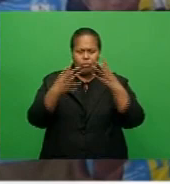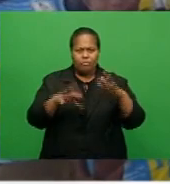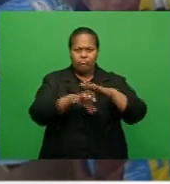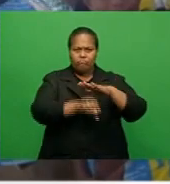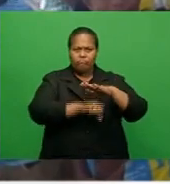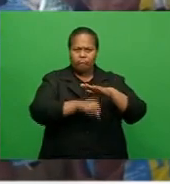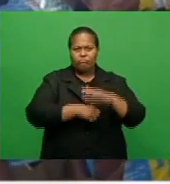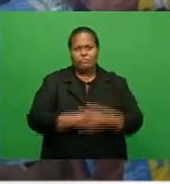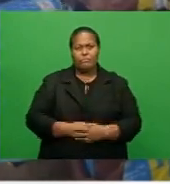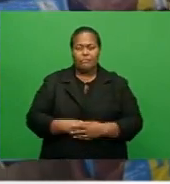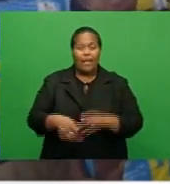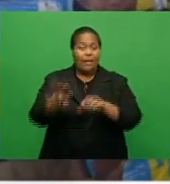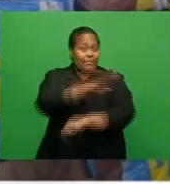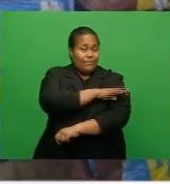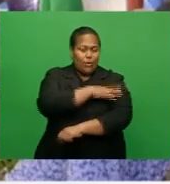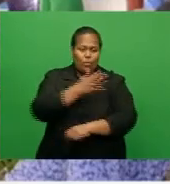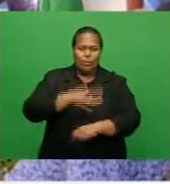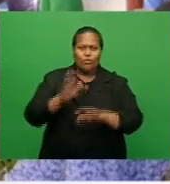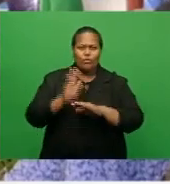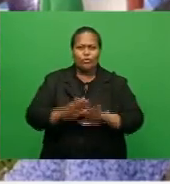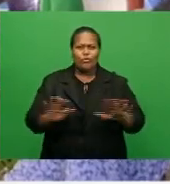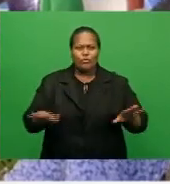wants children's future secured.